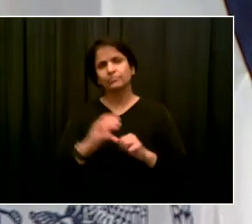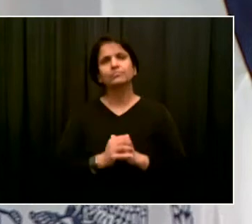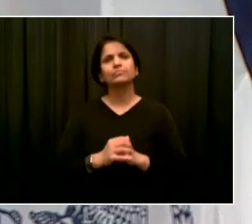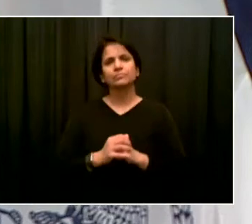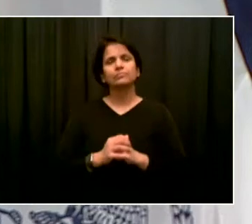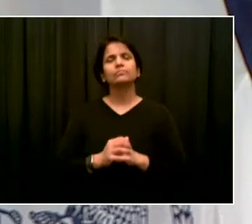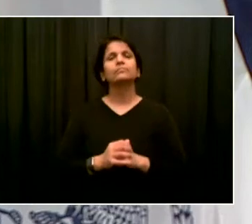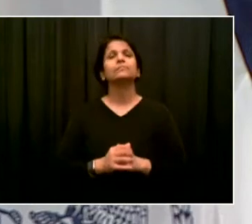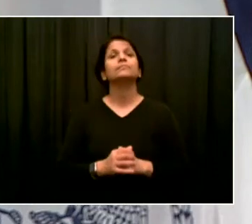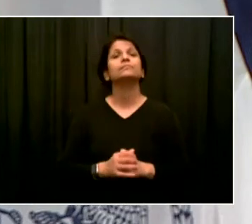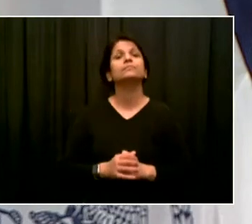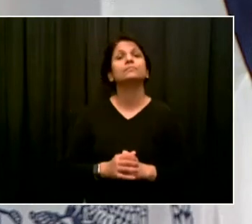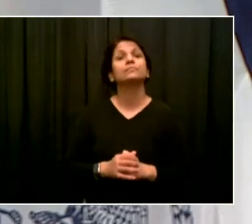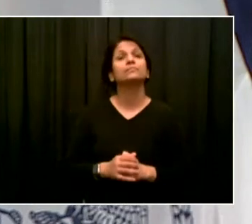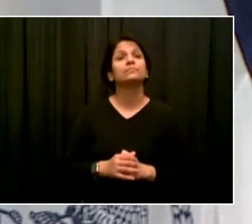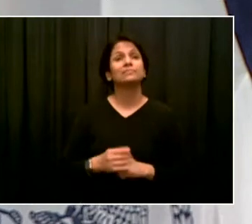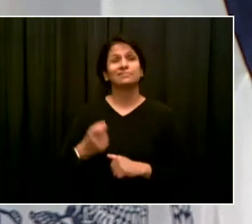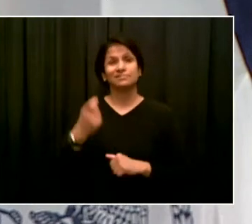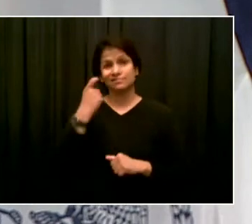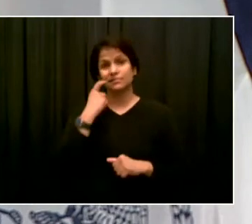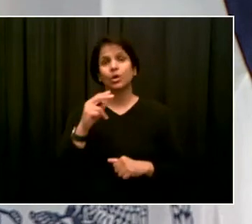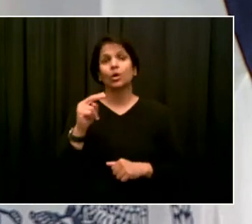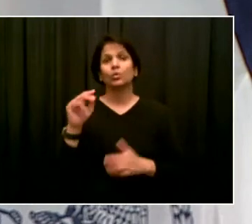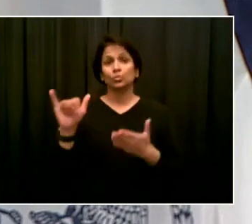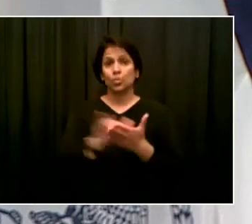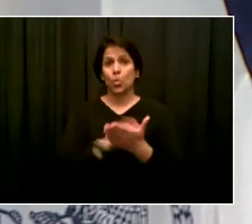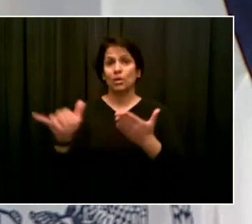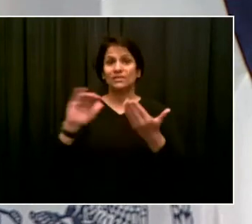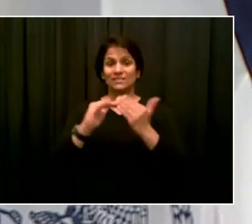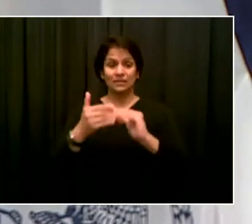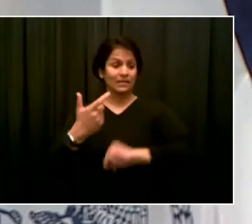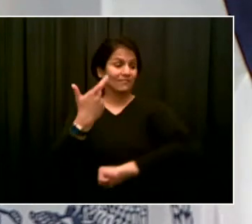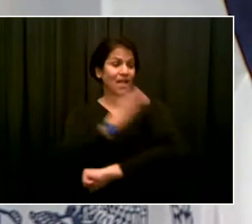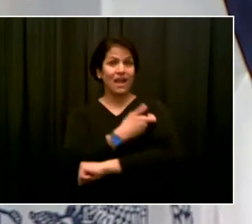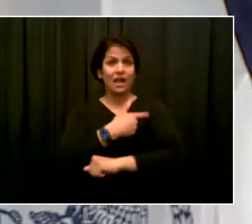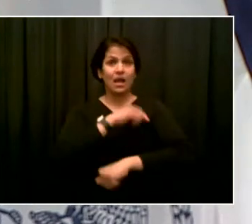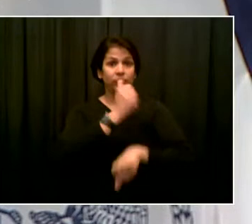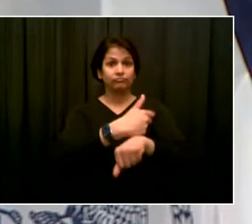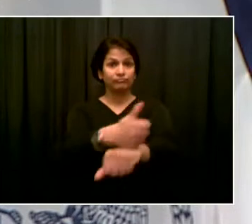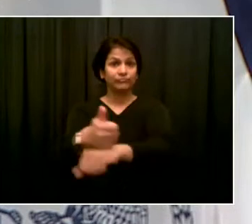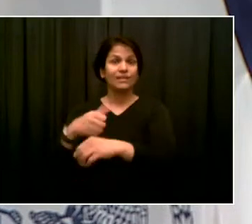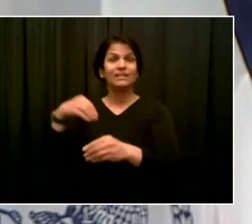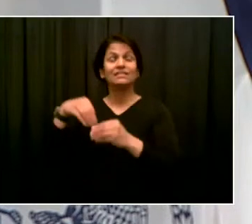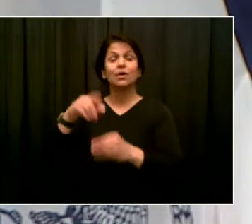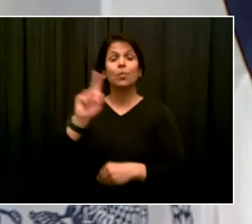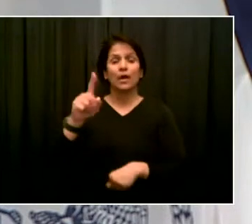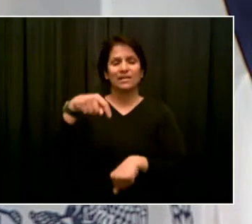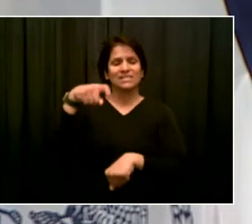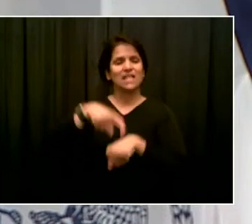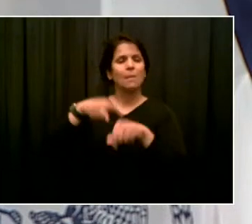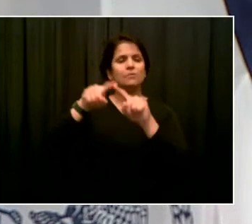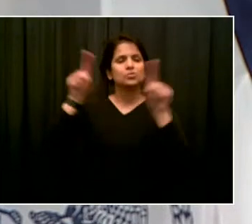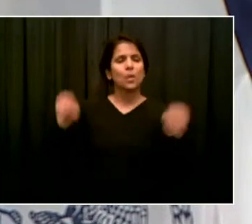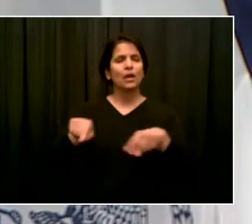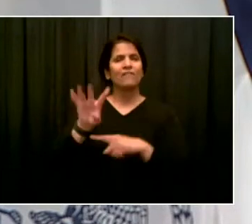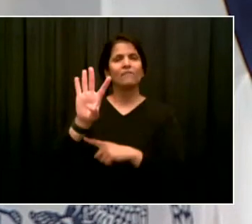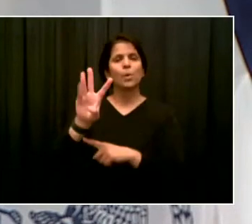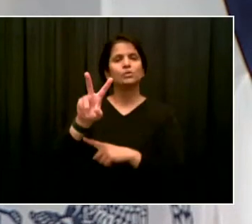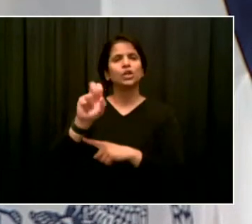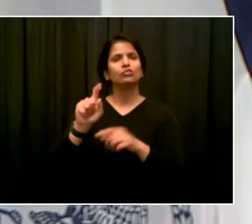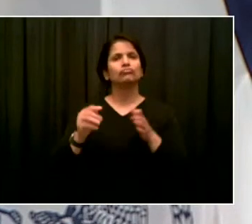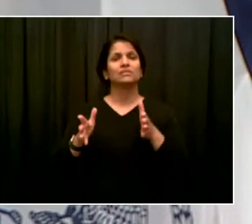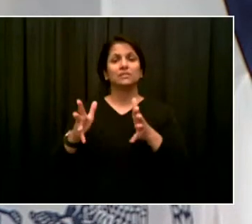last week, and it's actually the first city site in the Midtown area. So that's great. But in